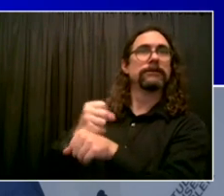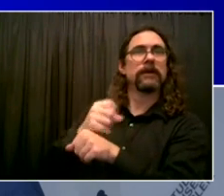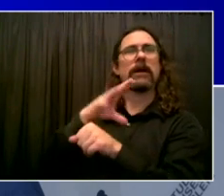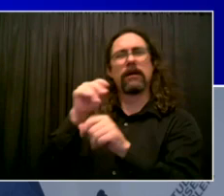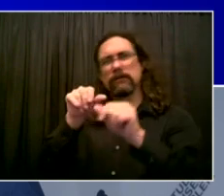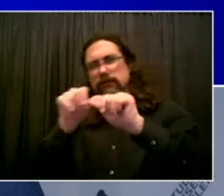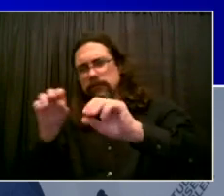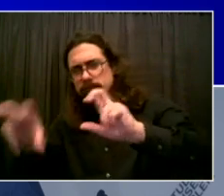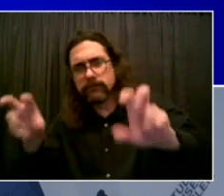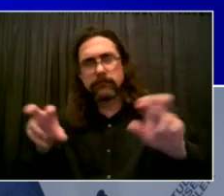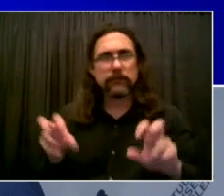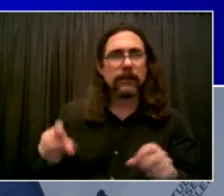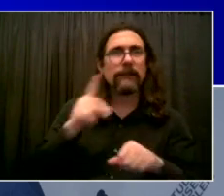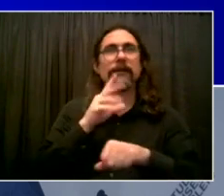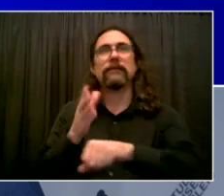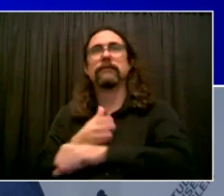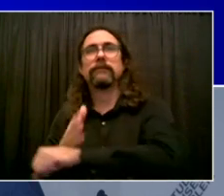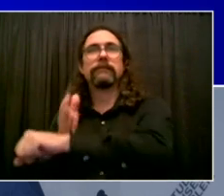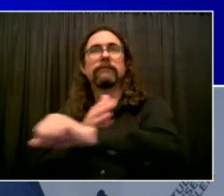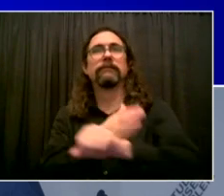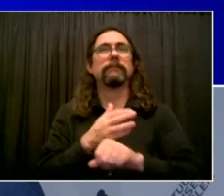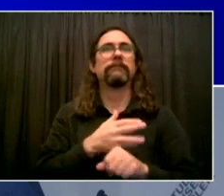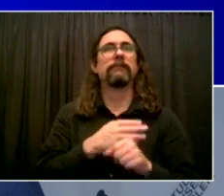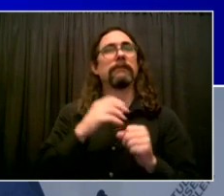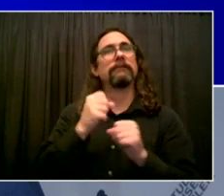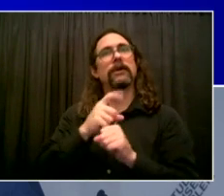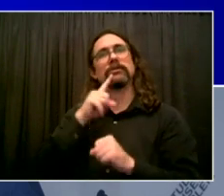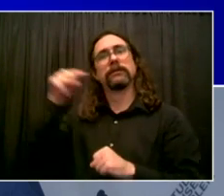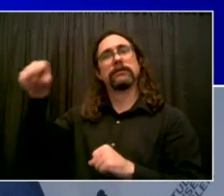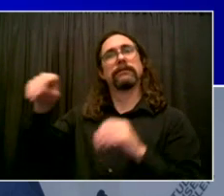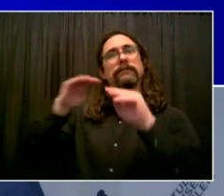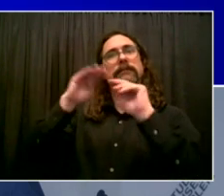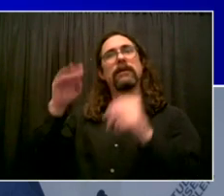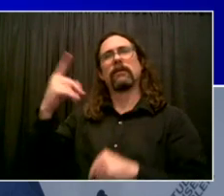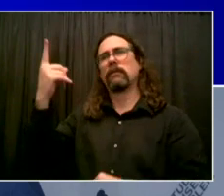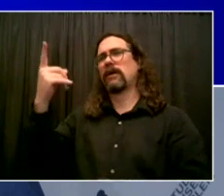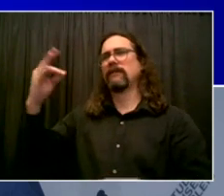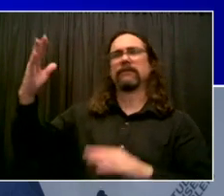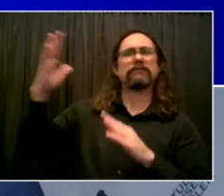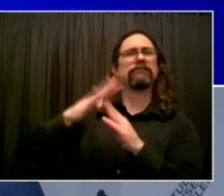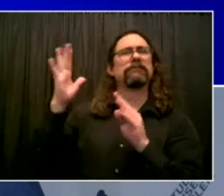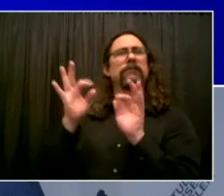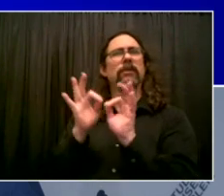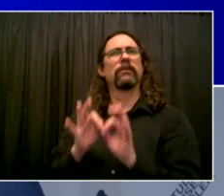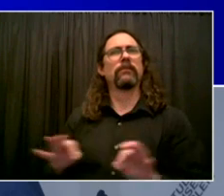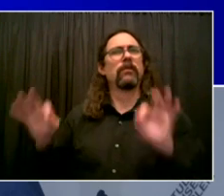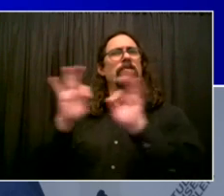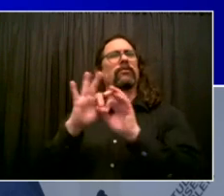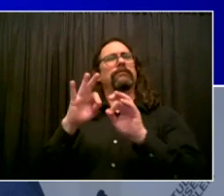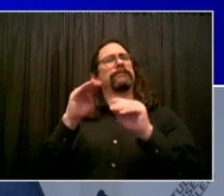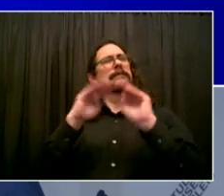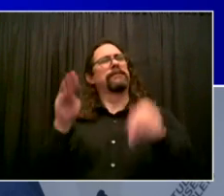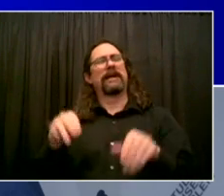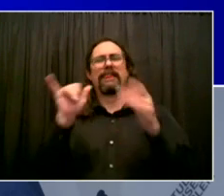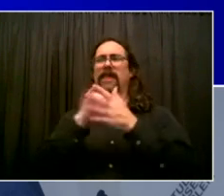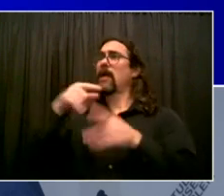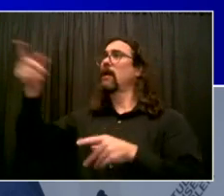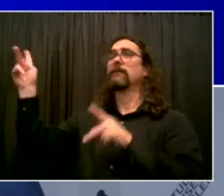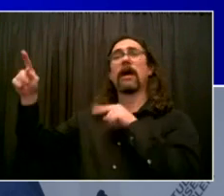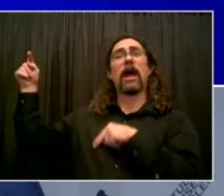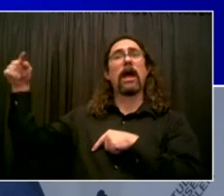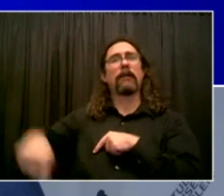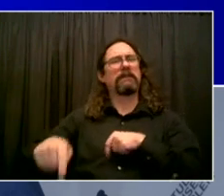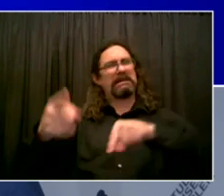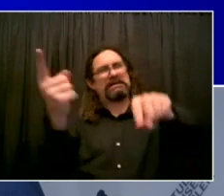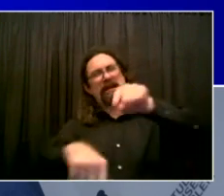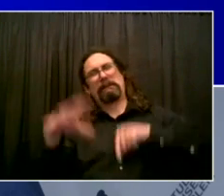the must-see places in New York City, and just really powerful. So thank you to everyone at the Studio Museum. You've done something